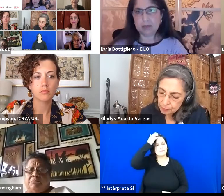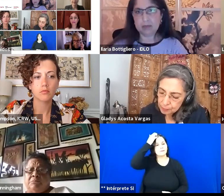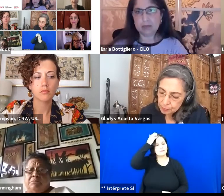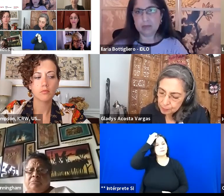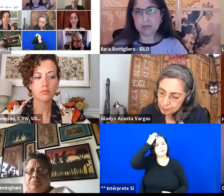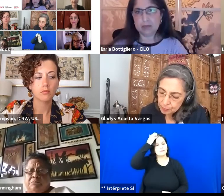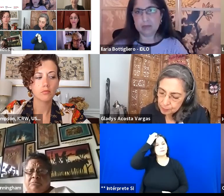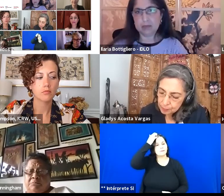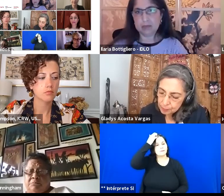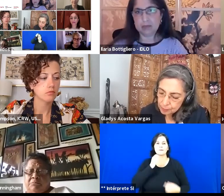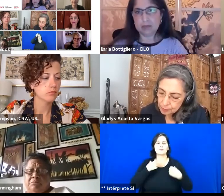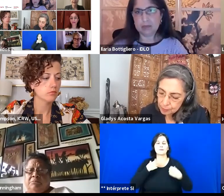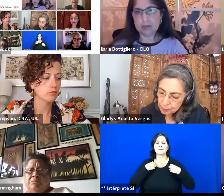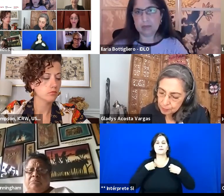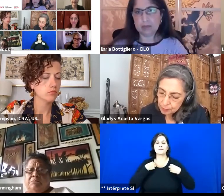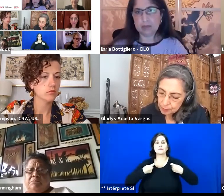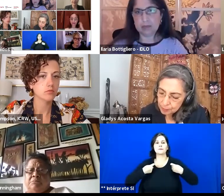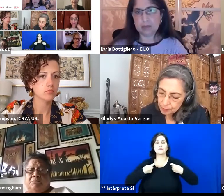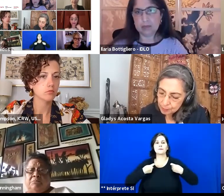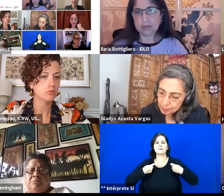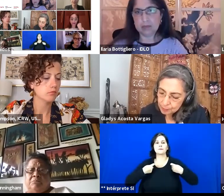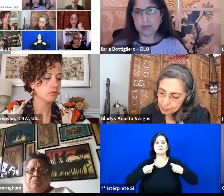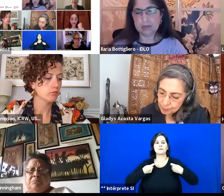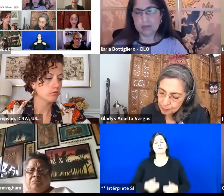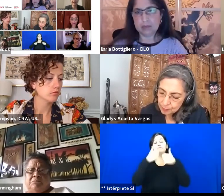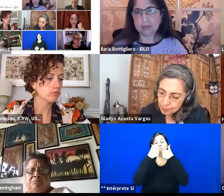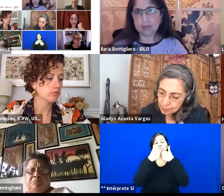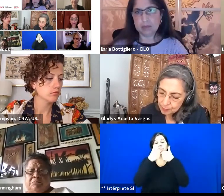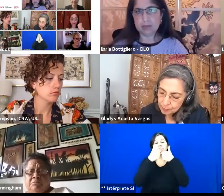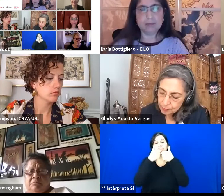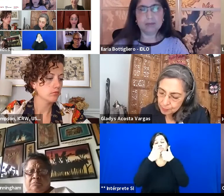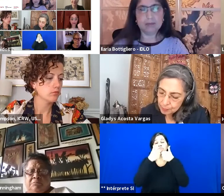Thank you so much. May I ask the same question back to IIaria?